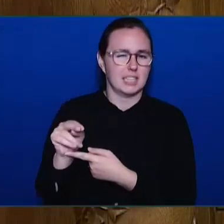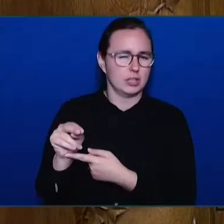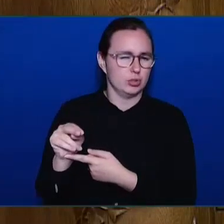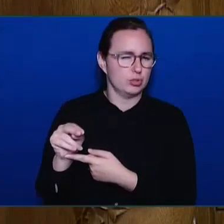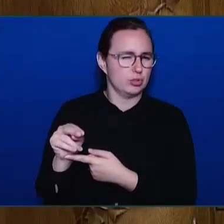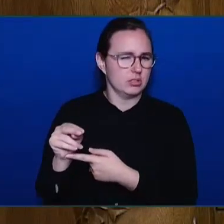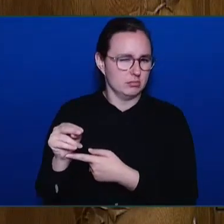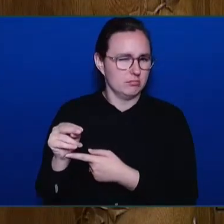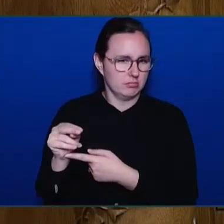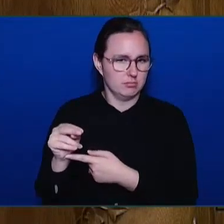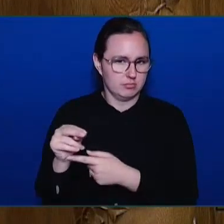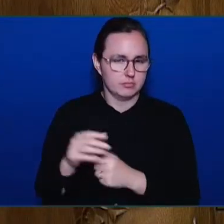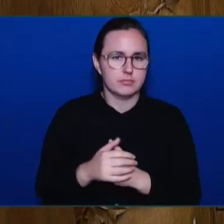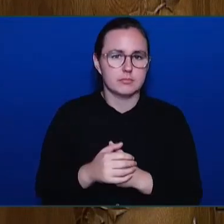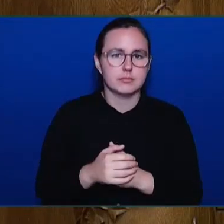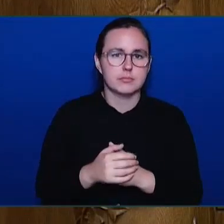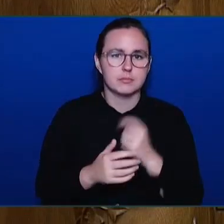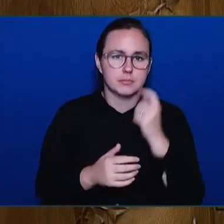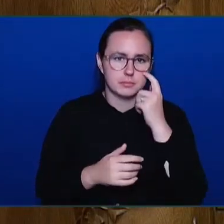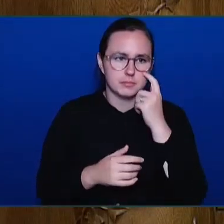Members, let's. Shh.